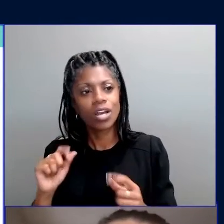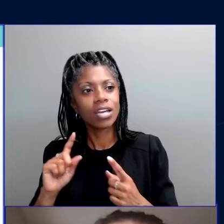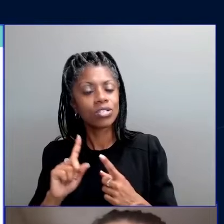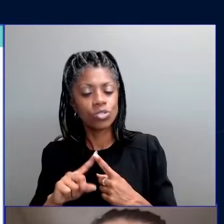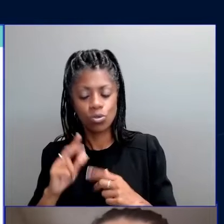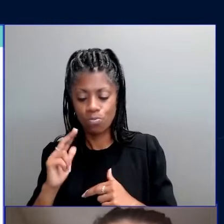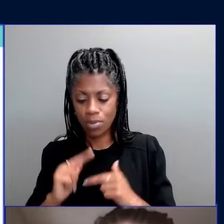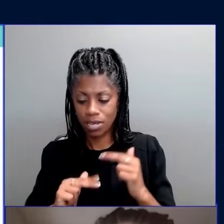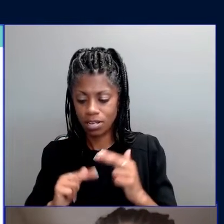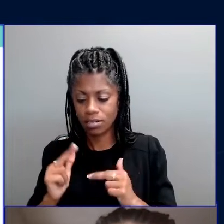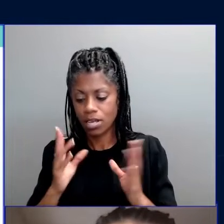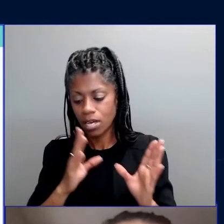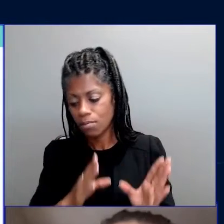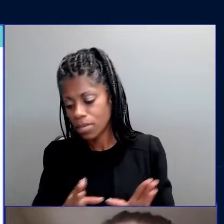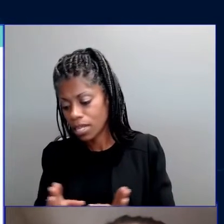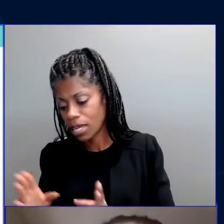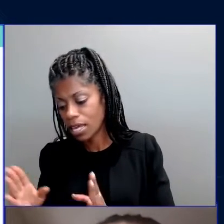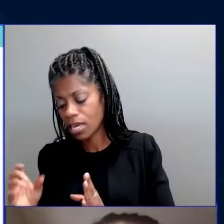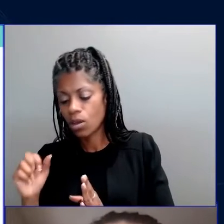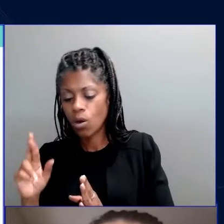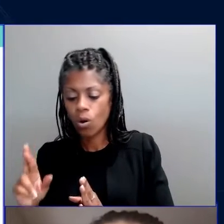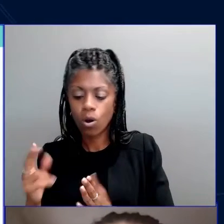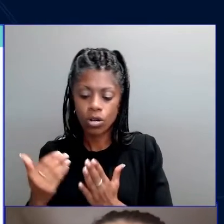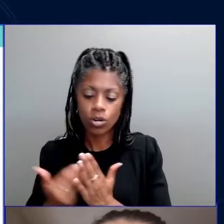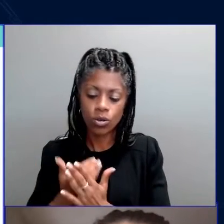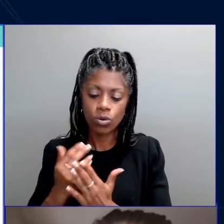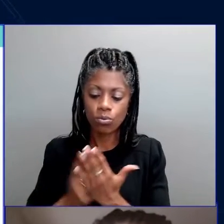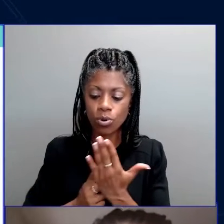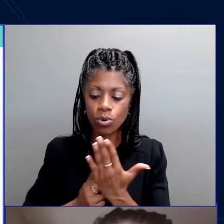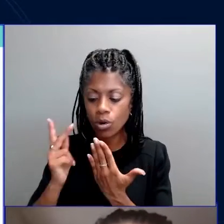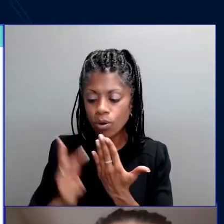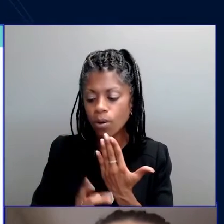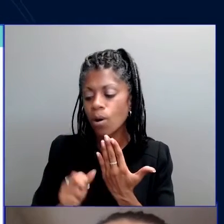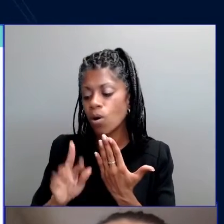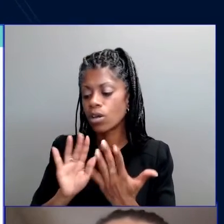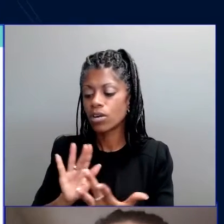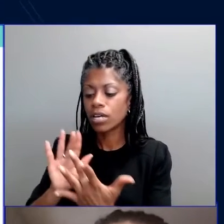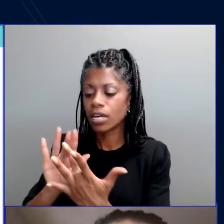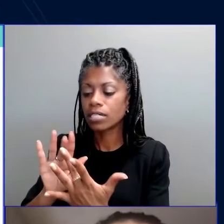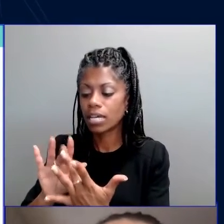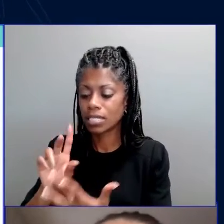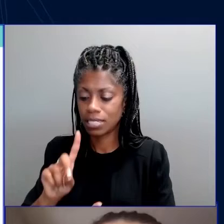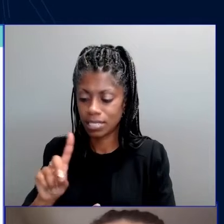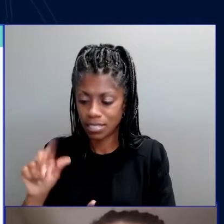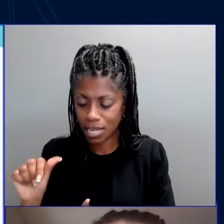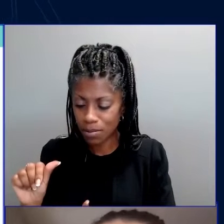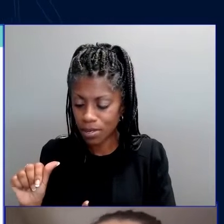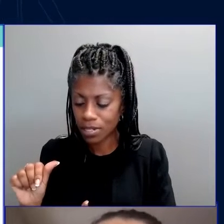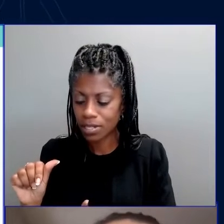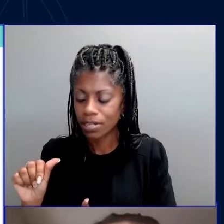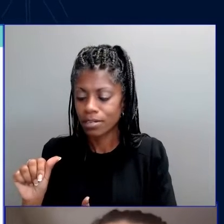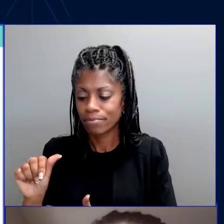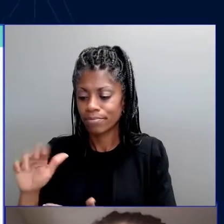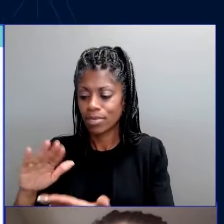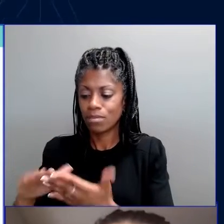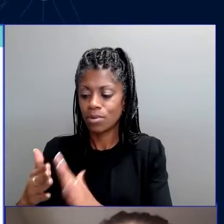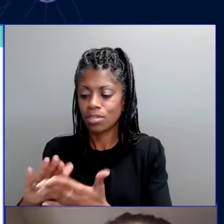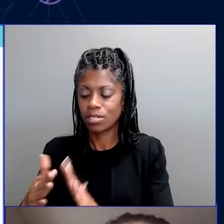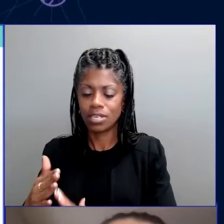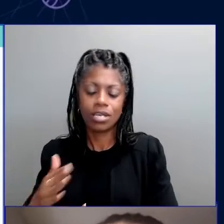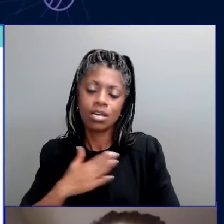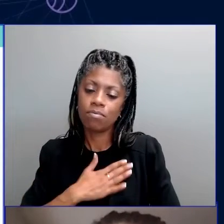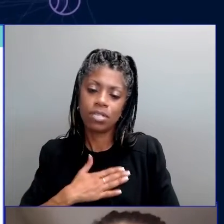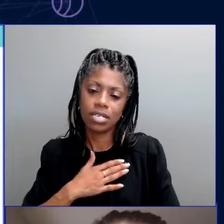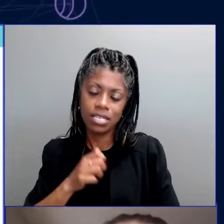disability justice program or reaching out to the disabled community, don't include or hire us or work with us